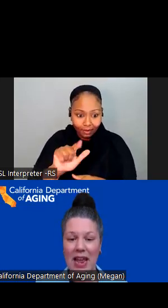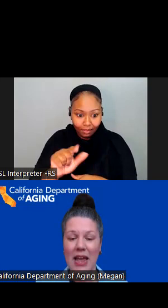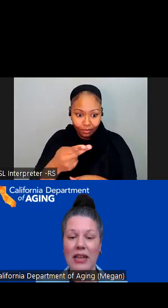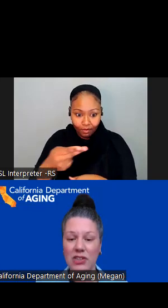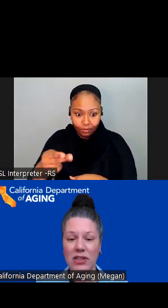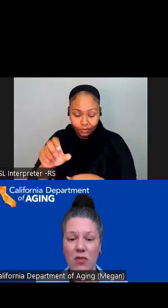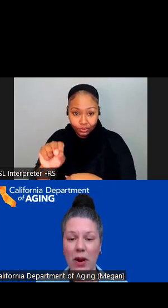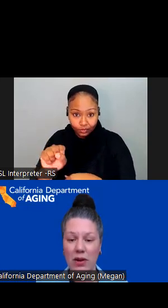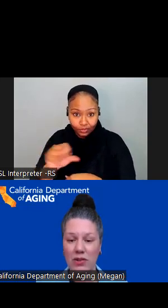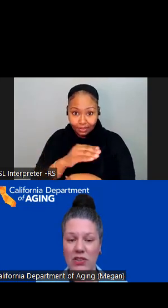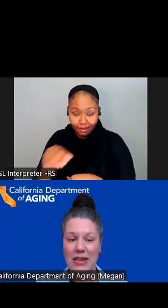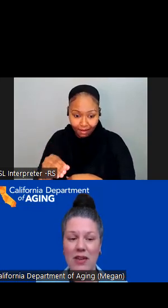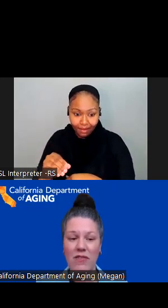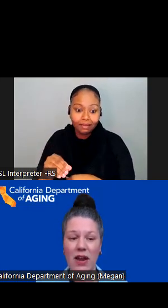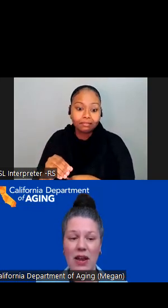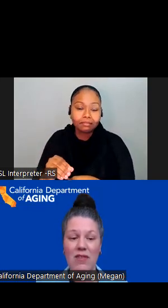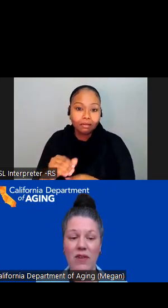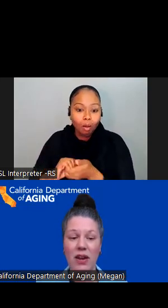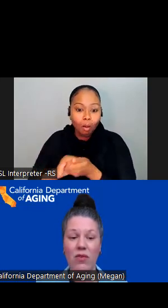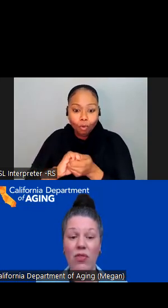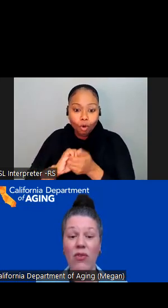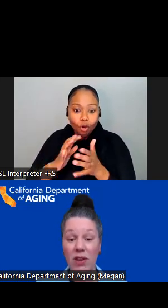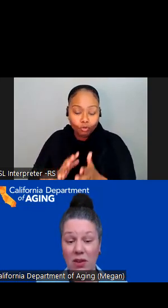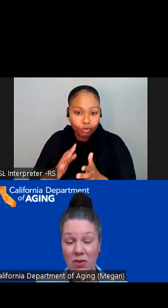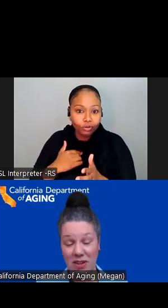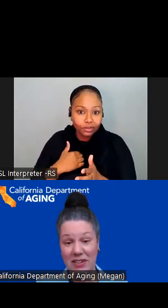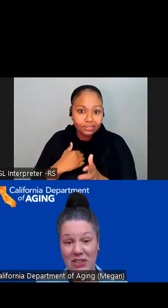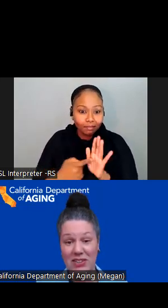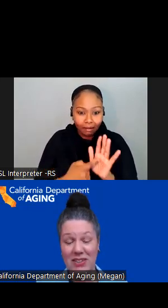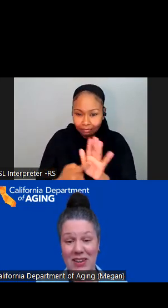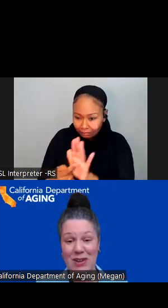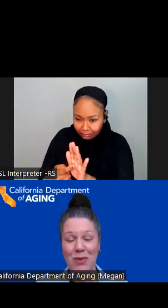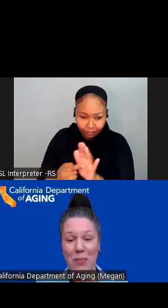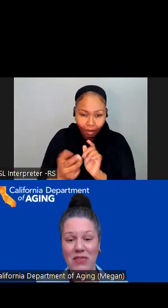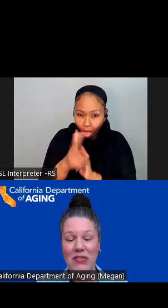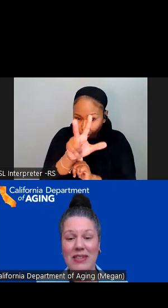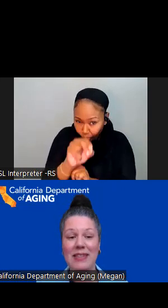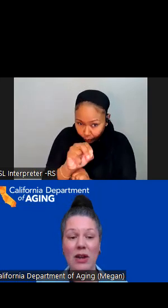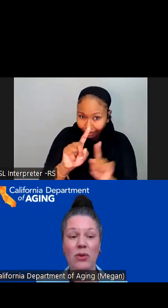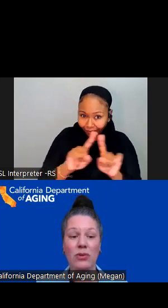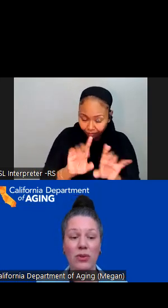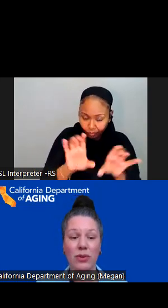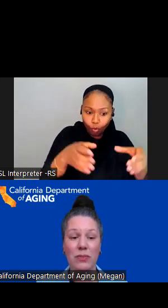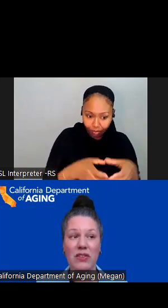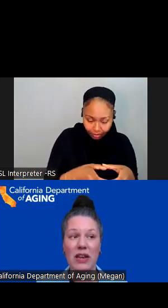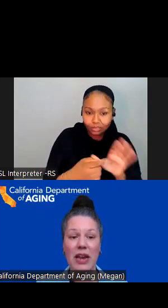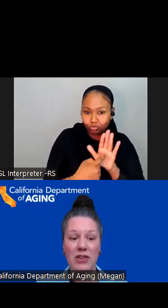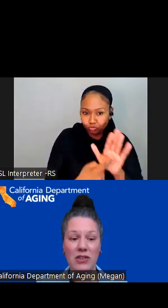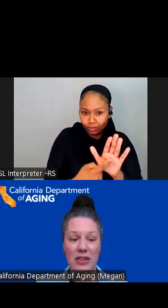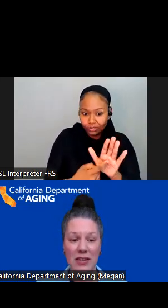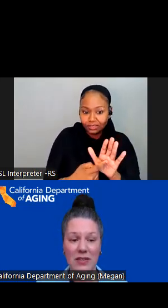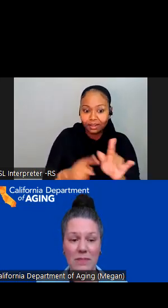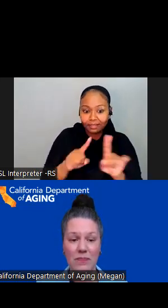Services and legislative partners, identified and invited over 30 organizations to represent these stakeholder groups